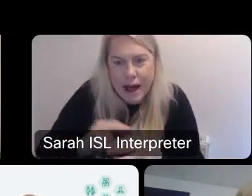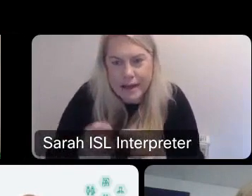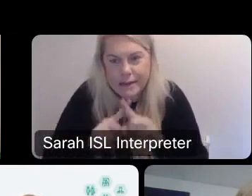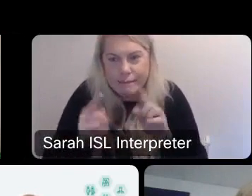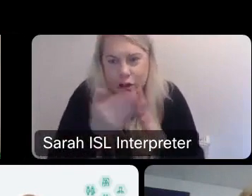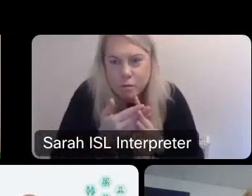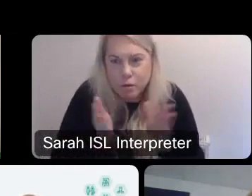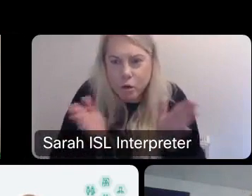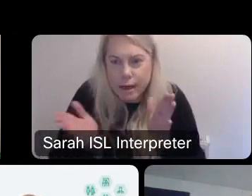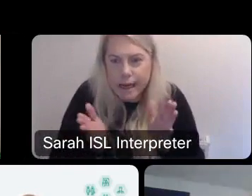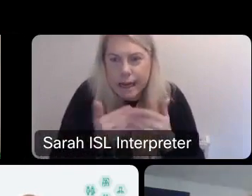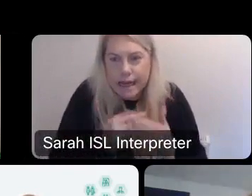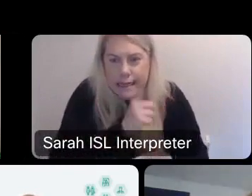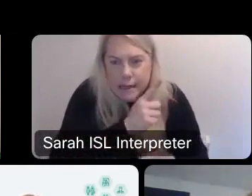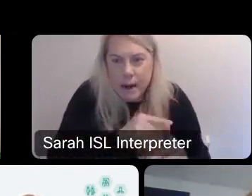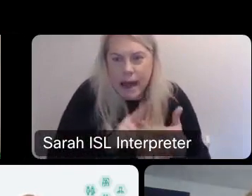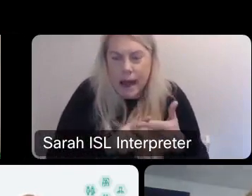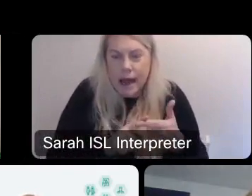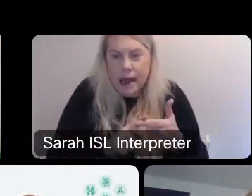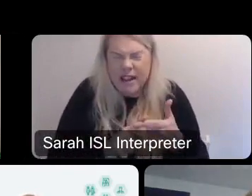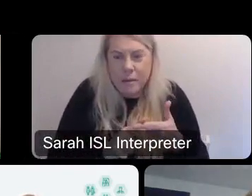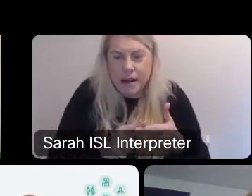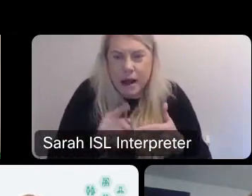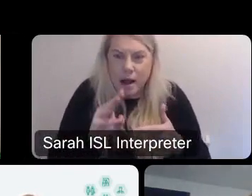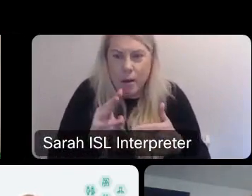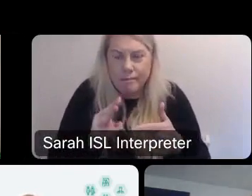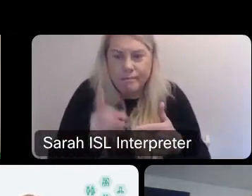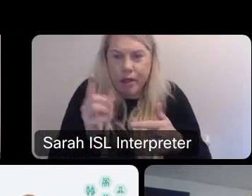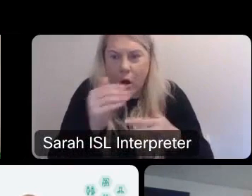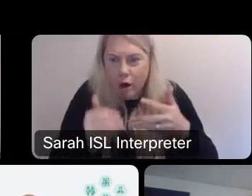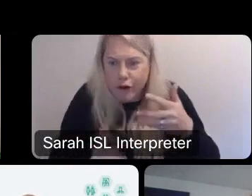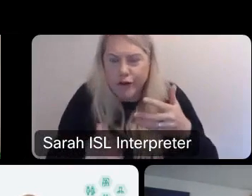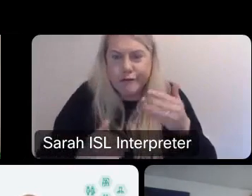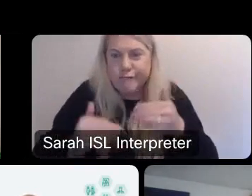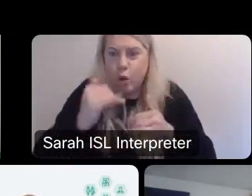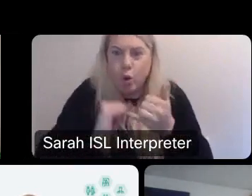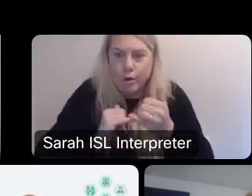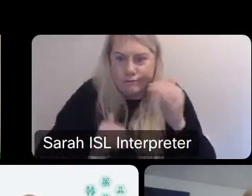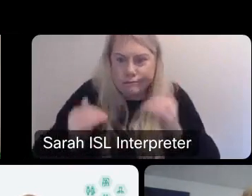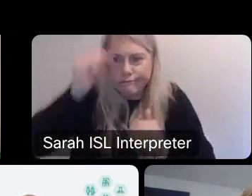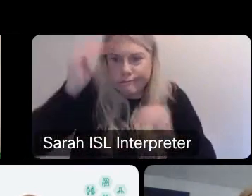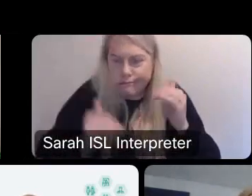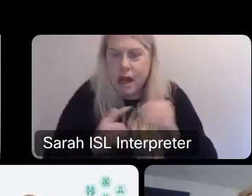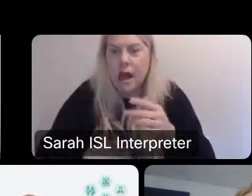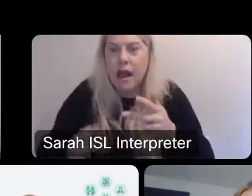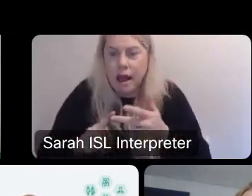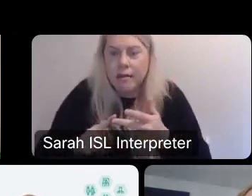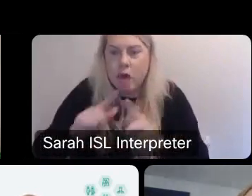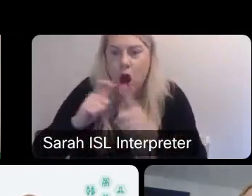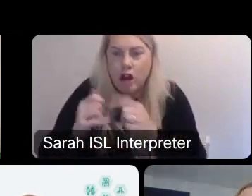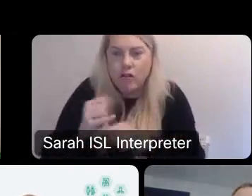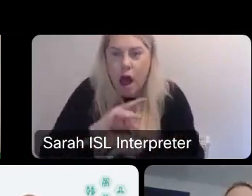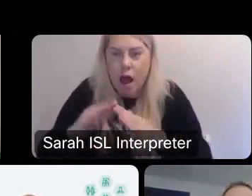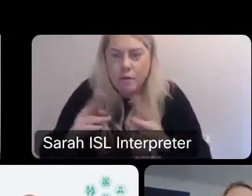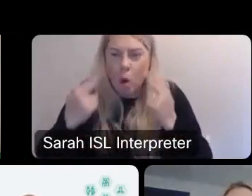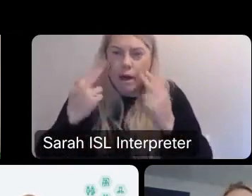between disciplines, perceived pecking orders, the local culture in a service or a hospital, all of those things, and they don't have to explain that